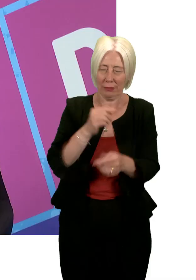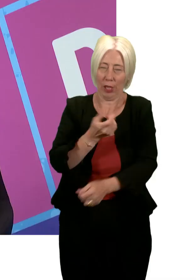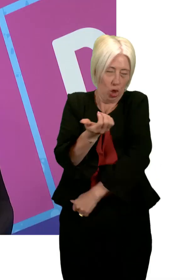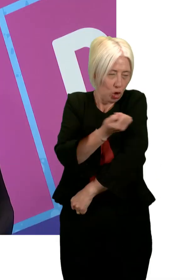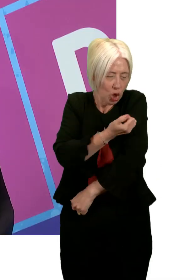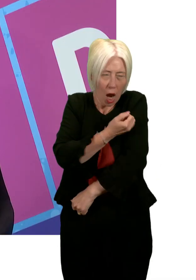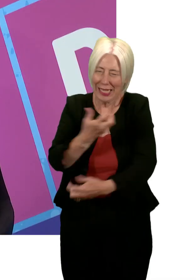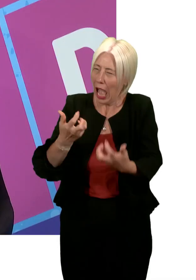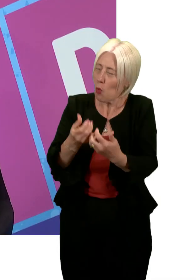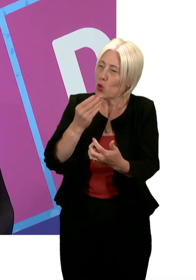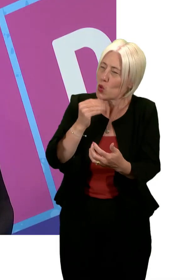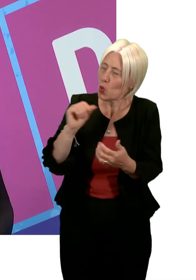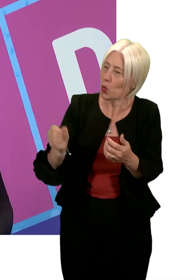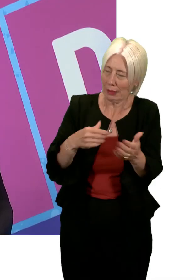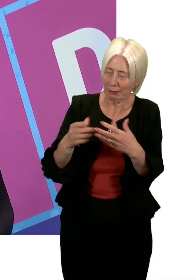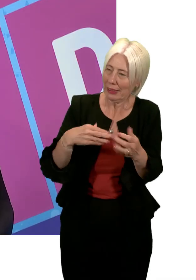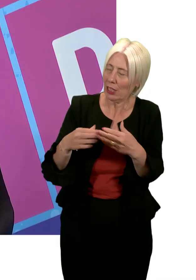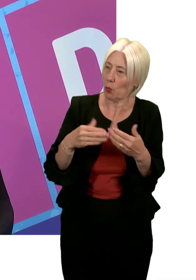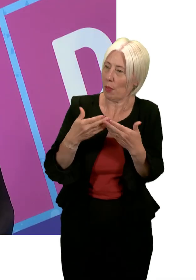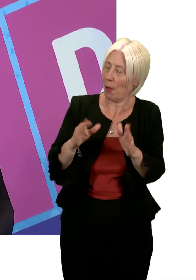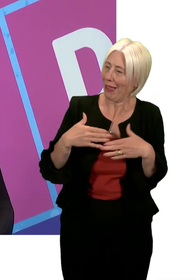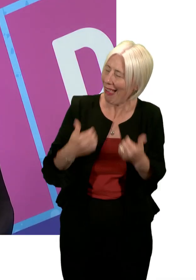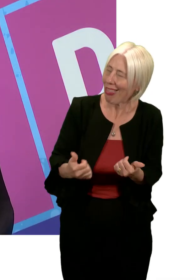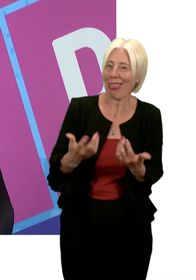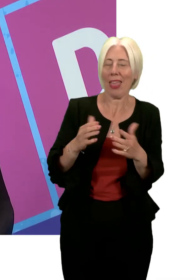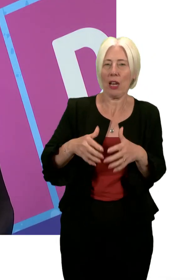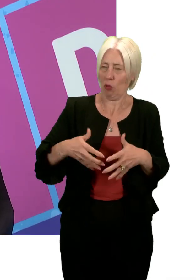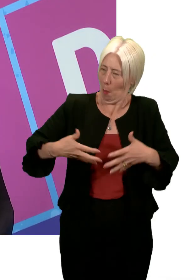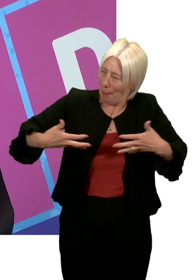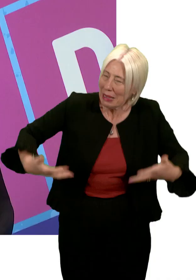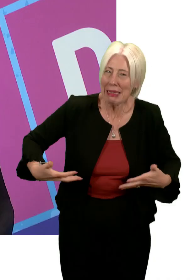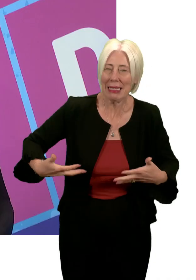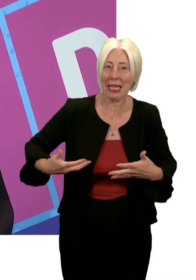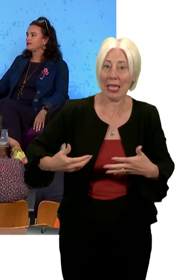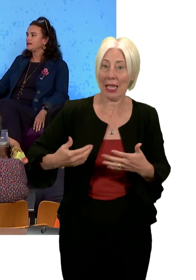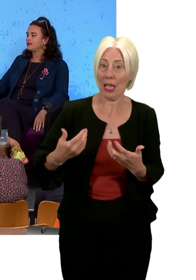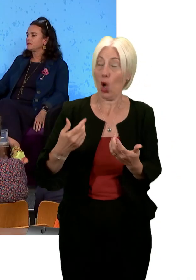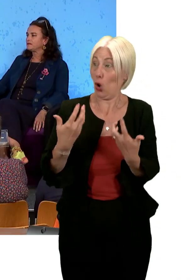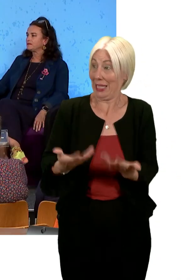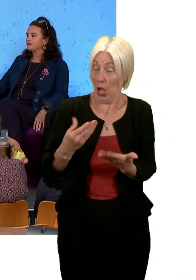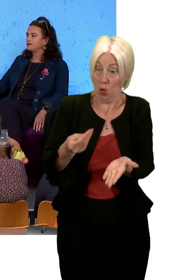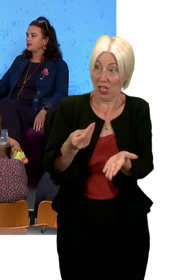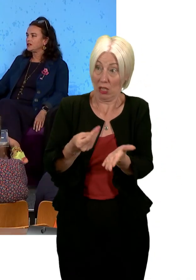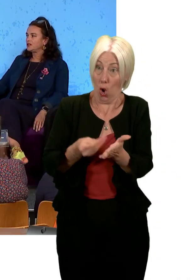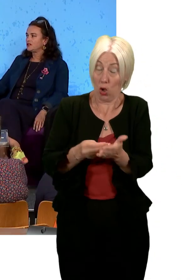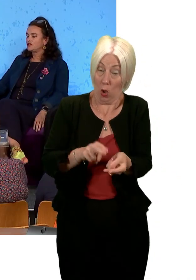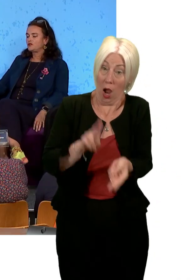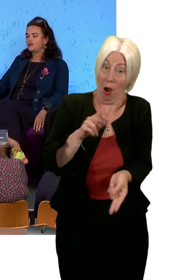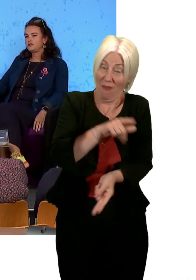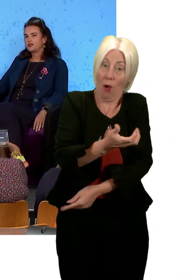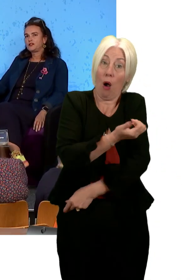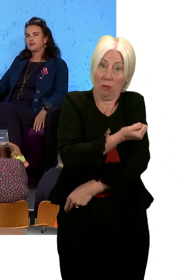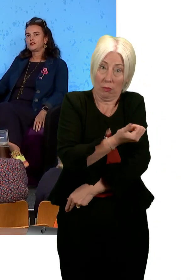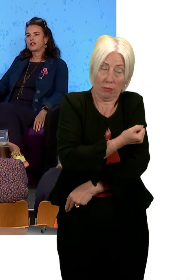and tackling obesity going forward, given recent announcements of price increases for some of these medications?